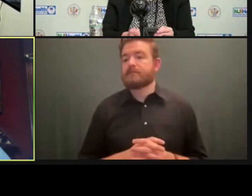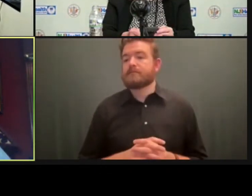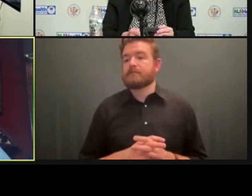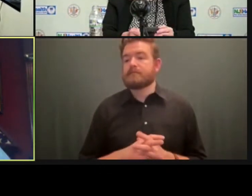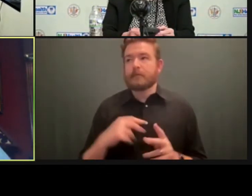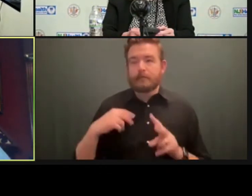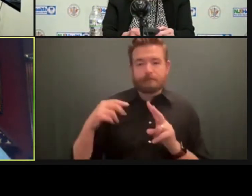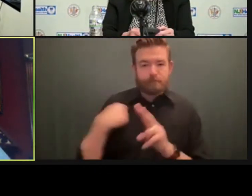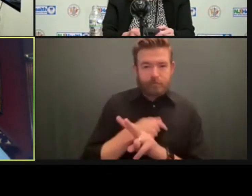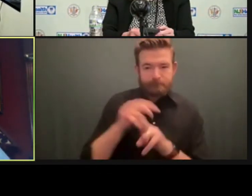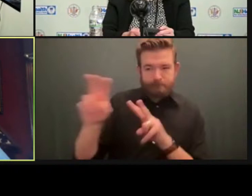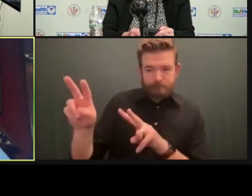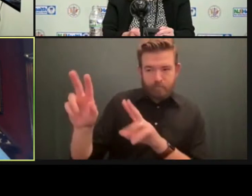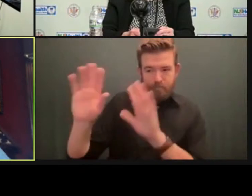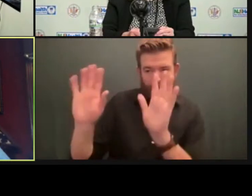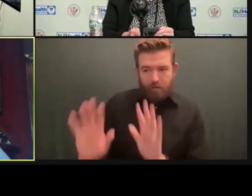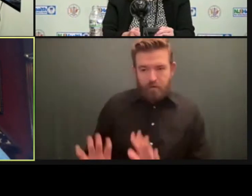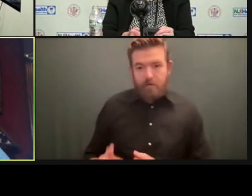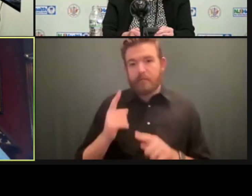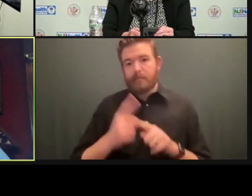COVID storm as well, Governor.